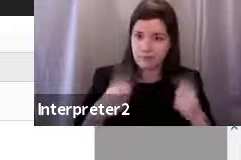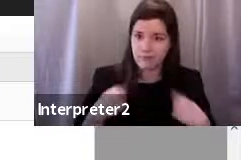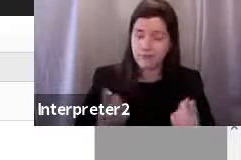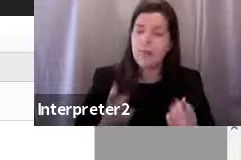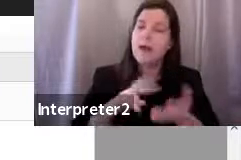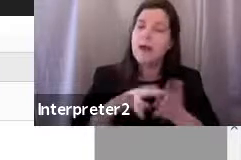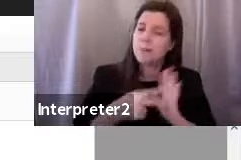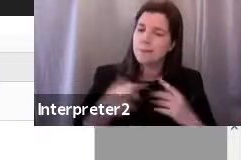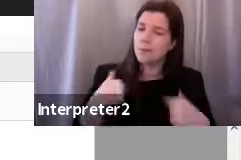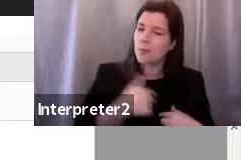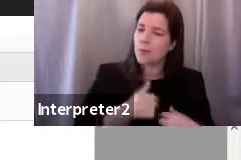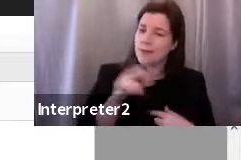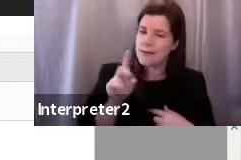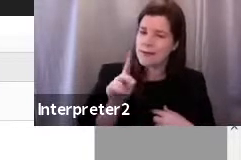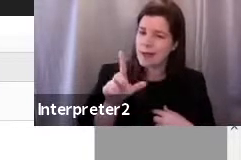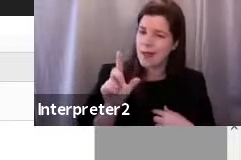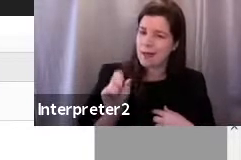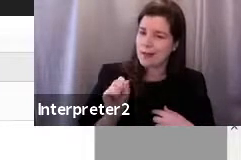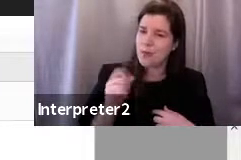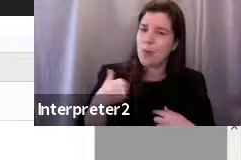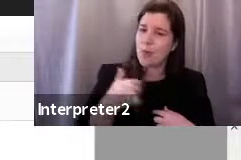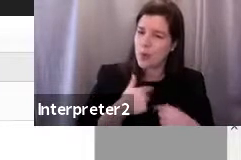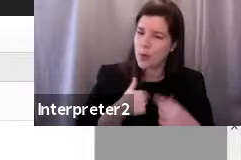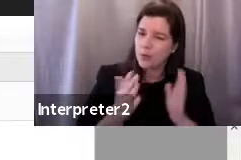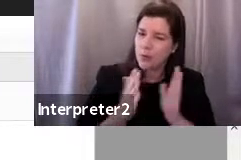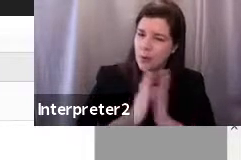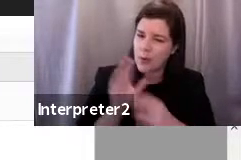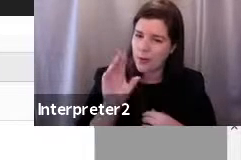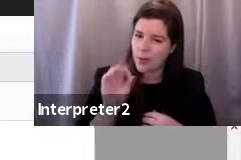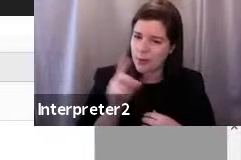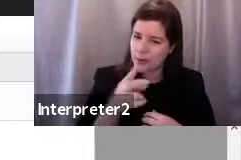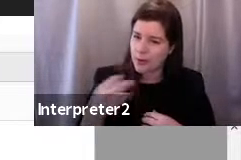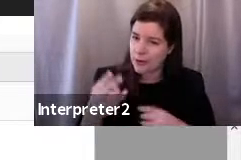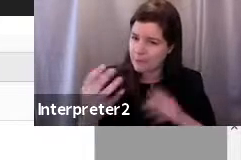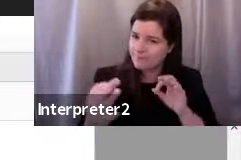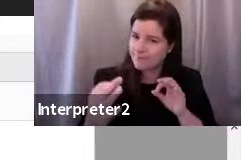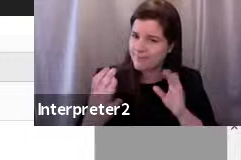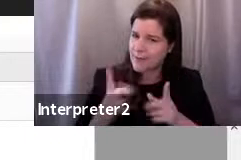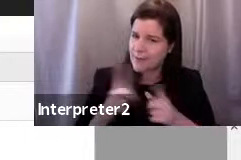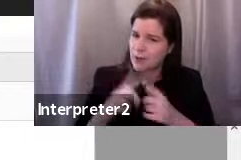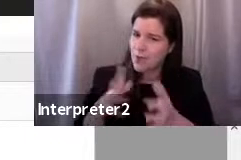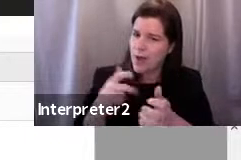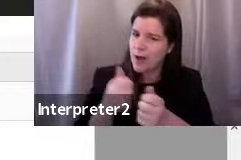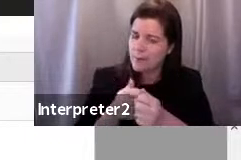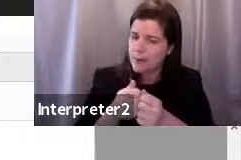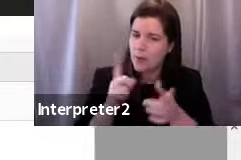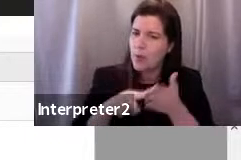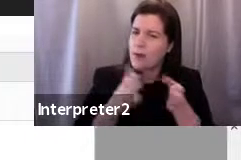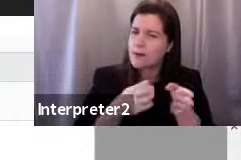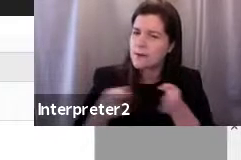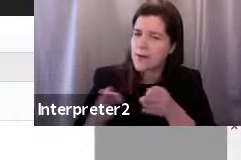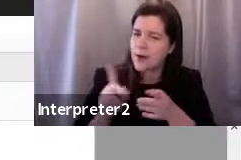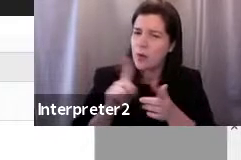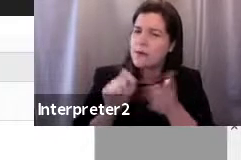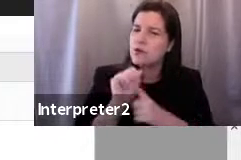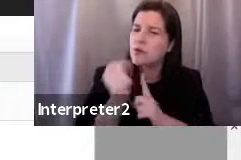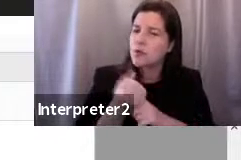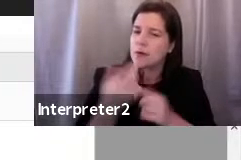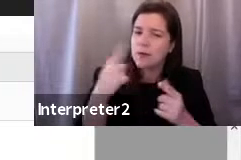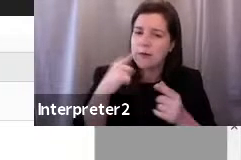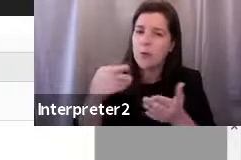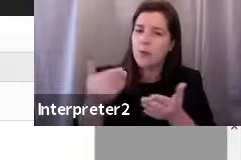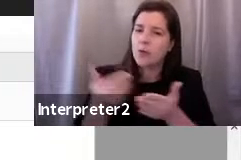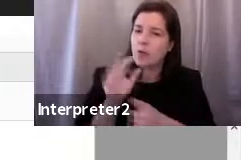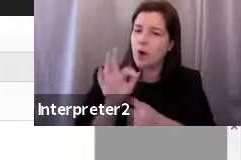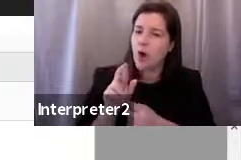Legislative Services is requesting the Office of Deaf and Hard of Hearing comment on the status of planning for that new contract and when they expect the new contract